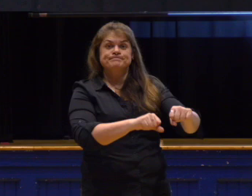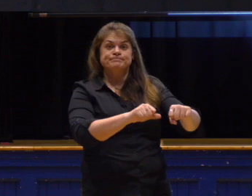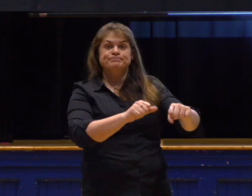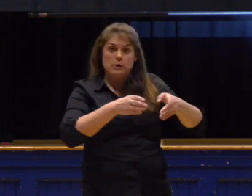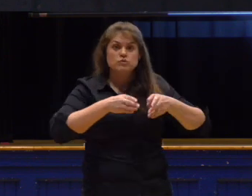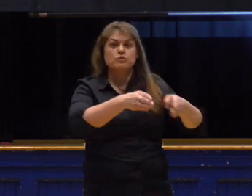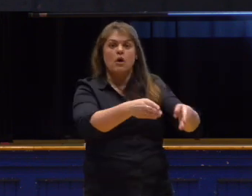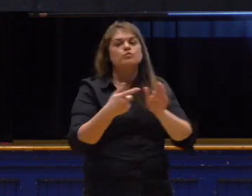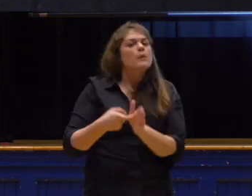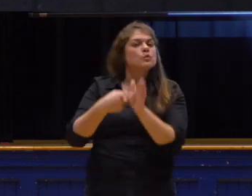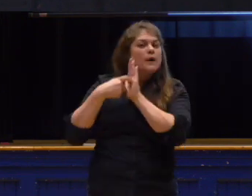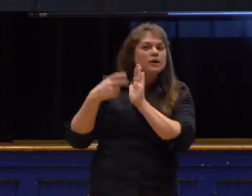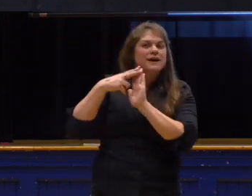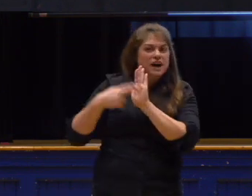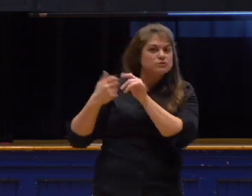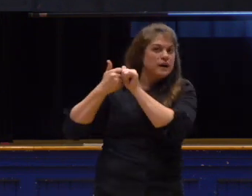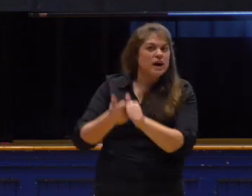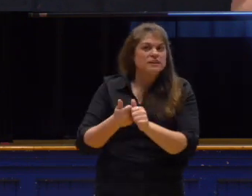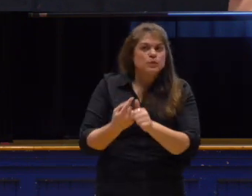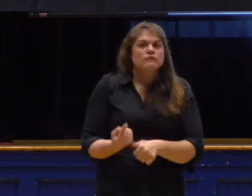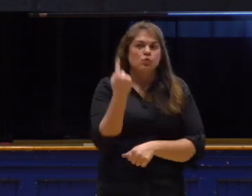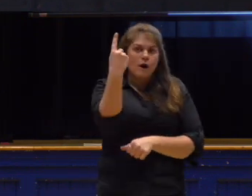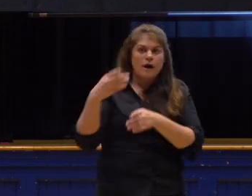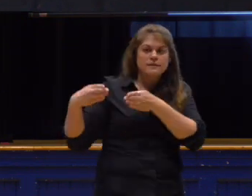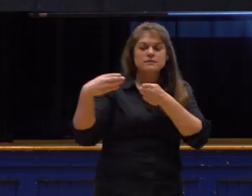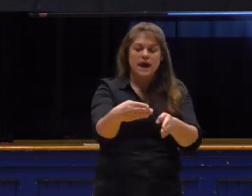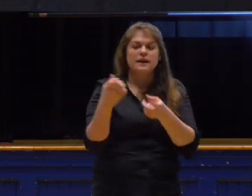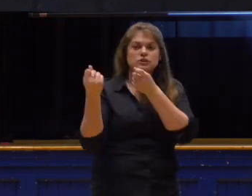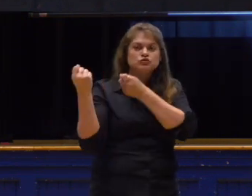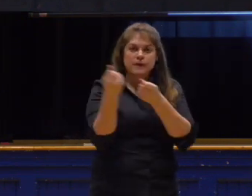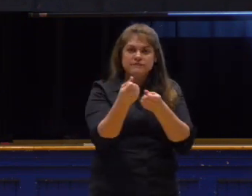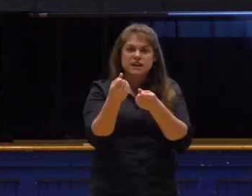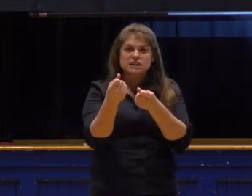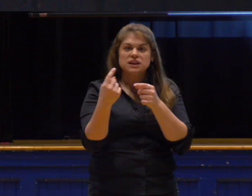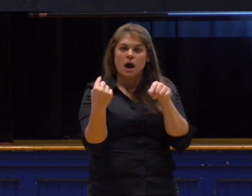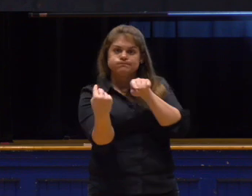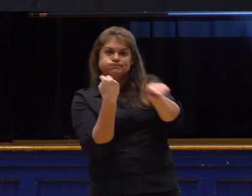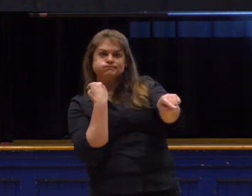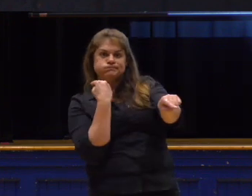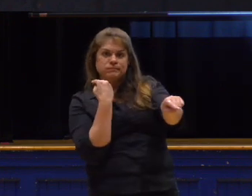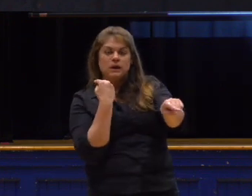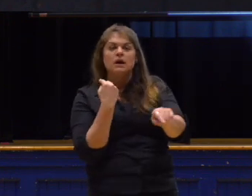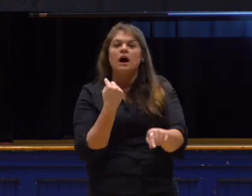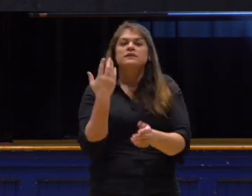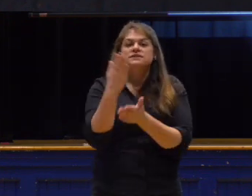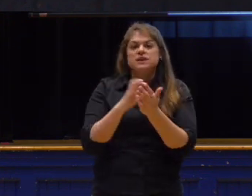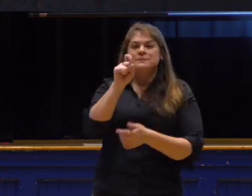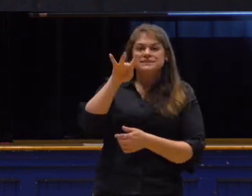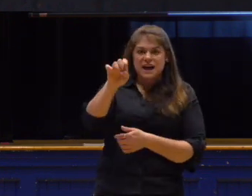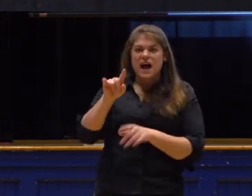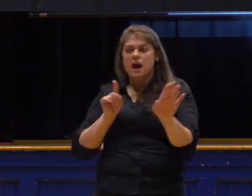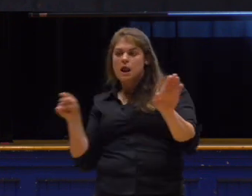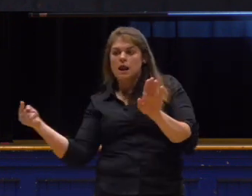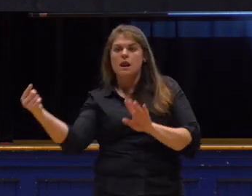we're required by contract to keep one lane of traffic open in each direction. Now, in some of the side streets, if there is a detour